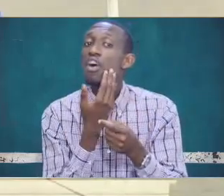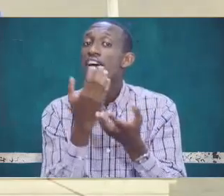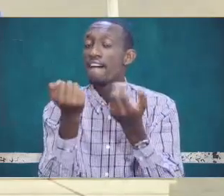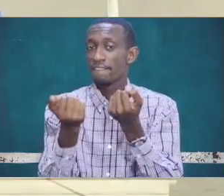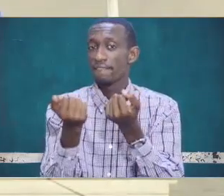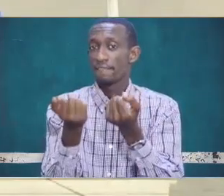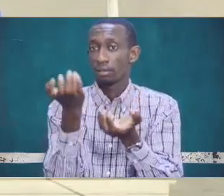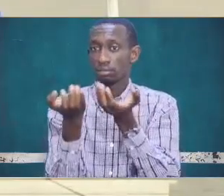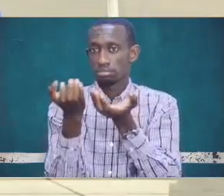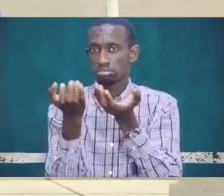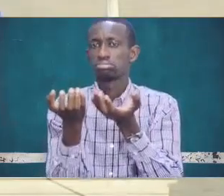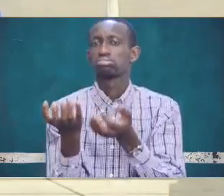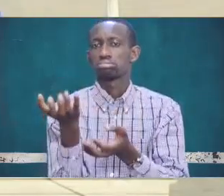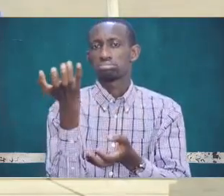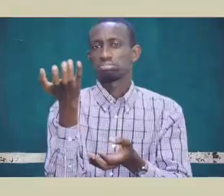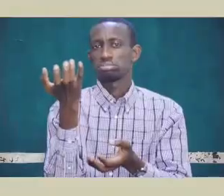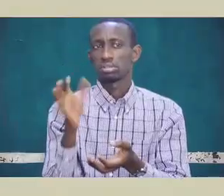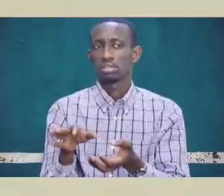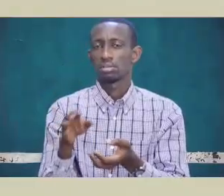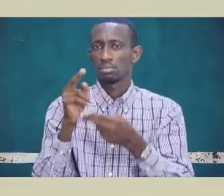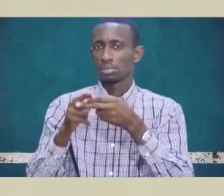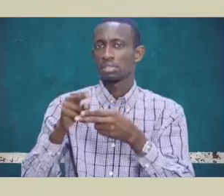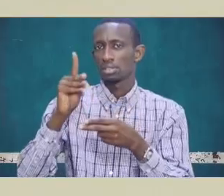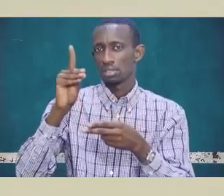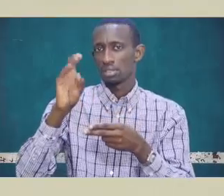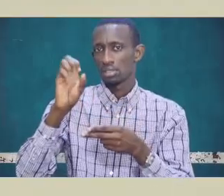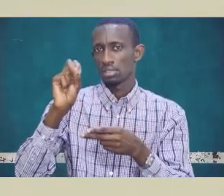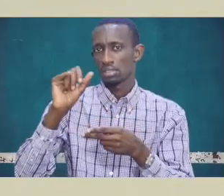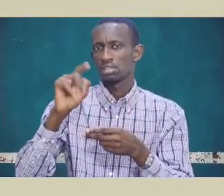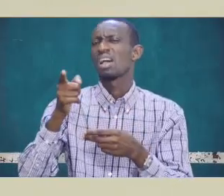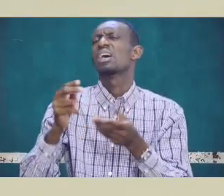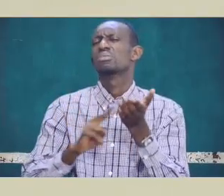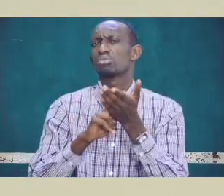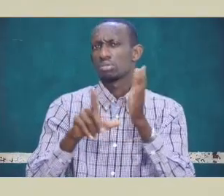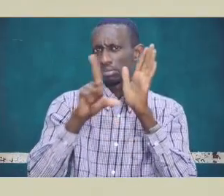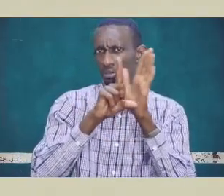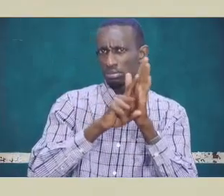we are actually, we are using gravity, the principle of gravity.